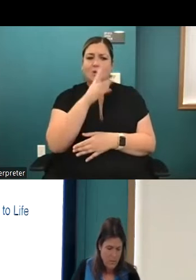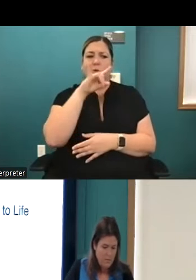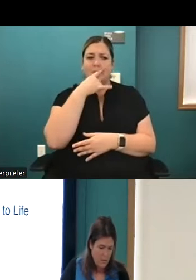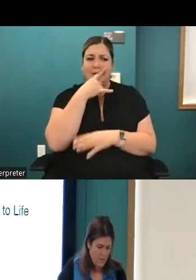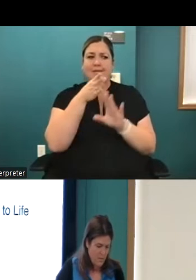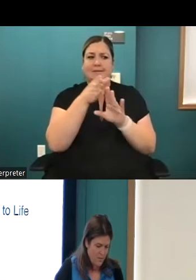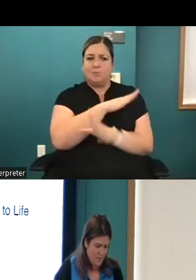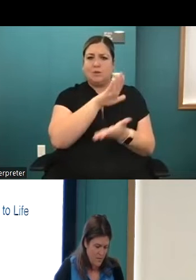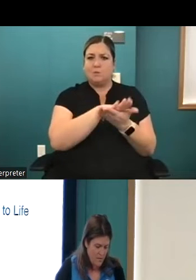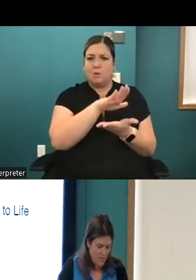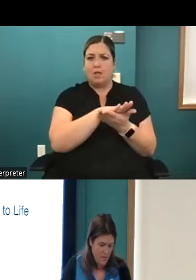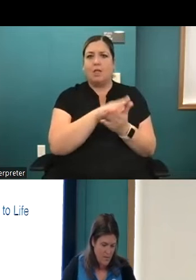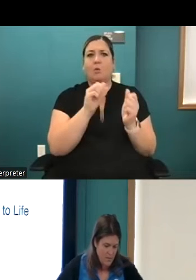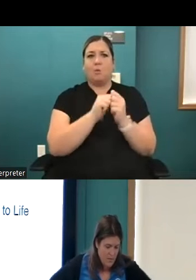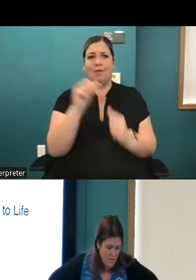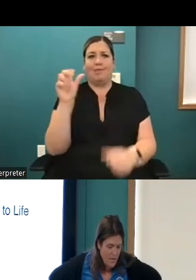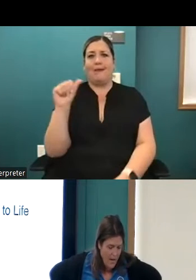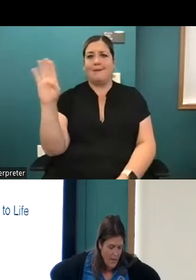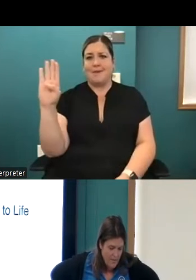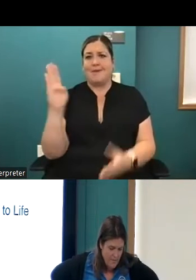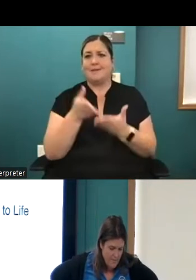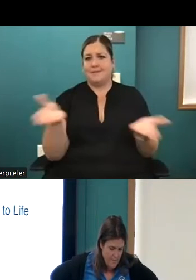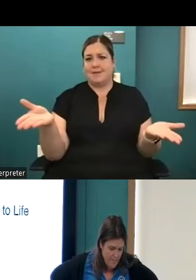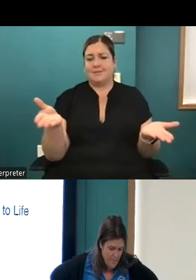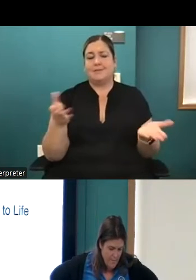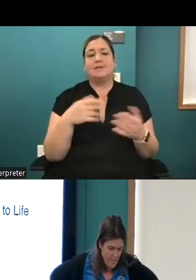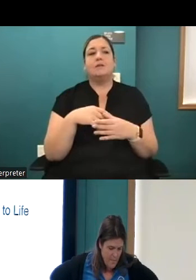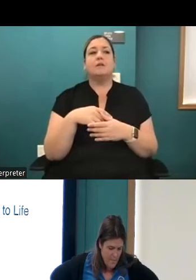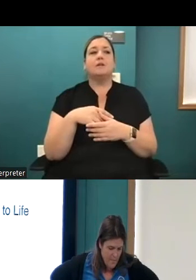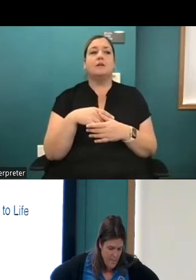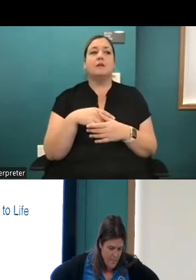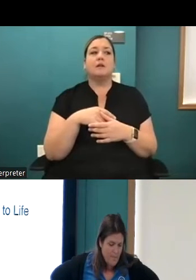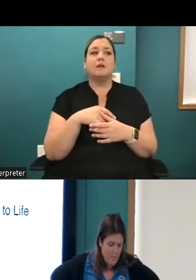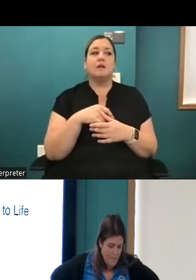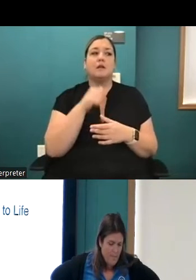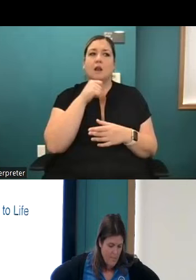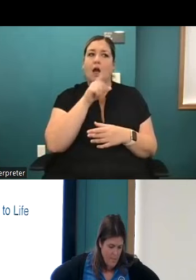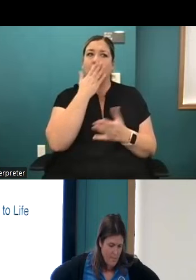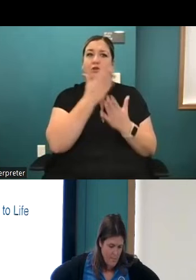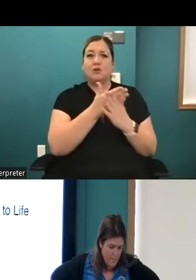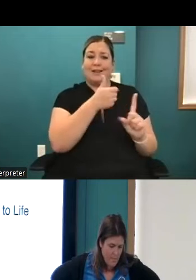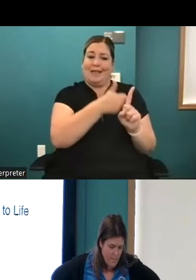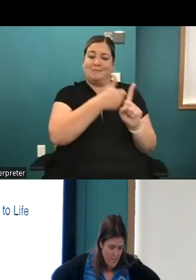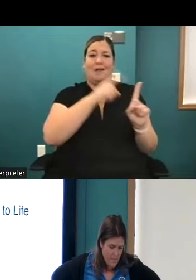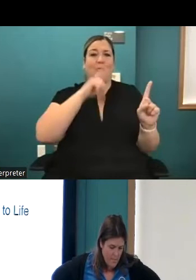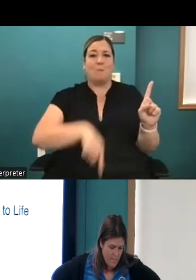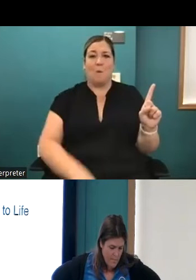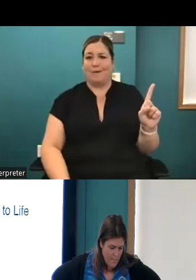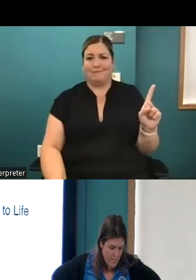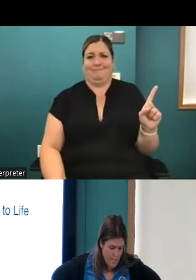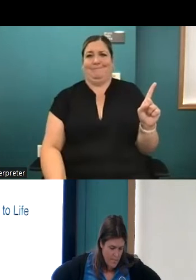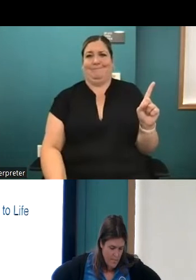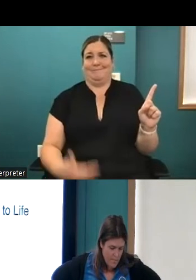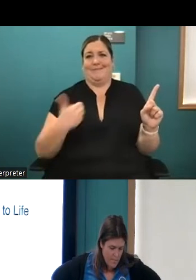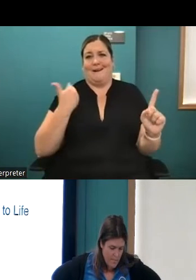with Advanced Bionic devices. They're not very good self-reporters. Is there a way